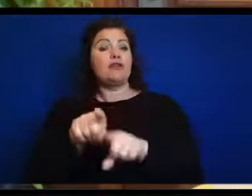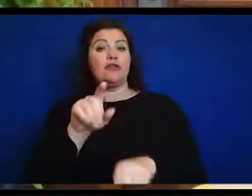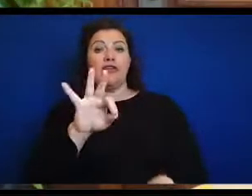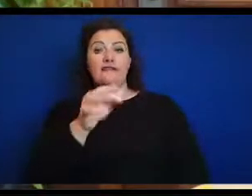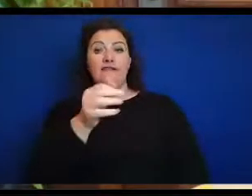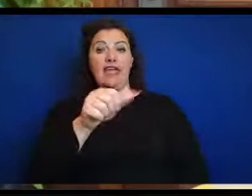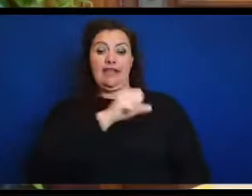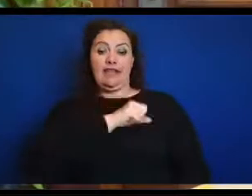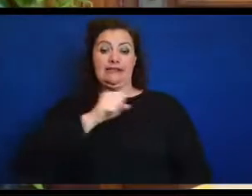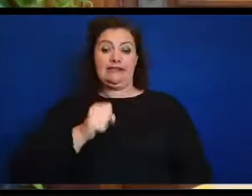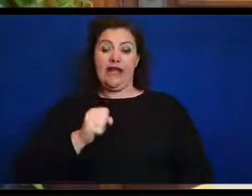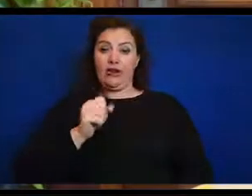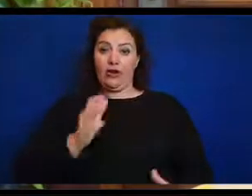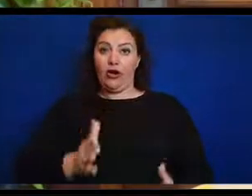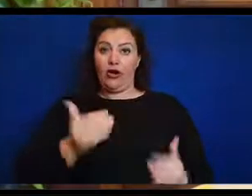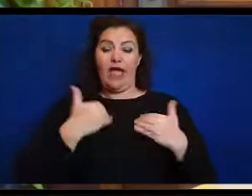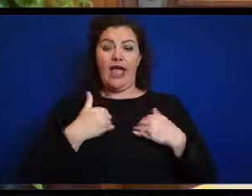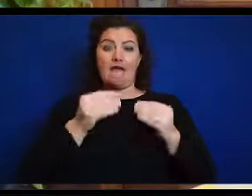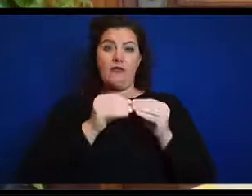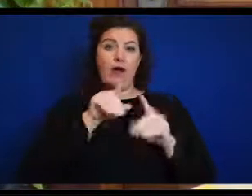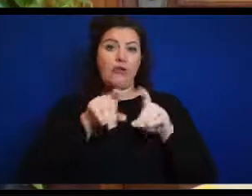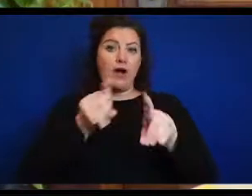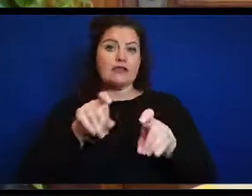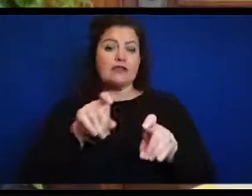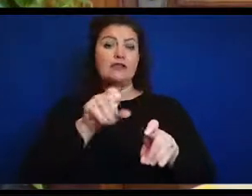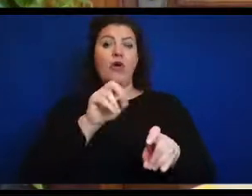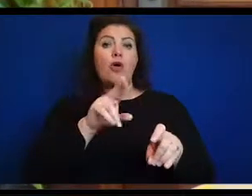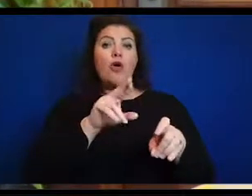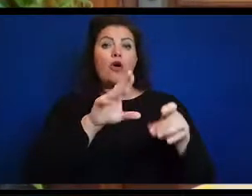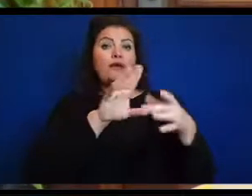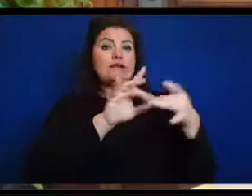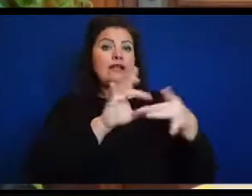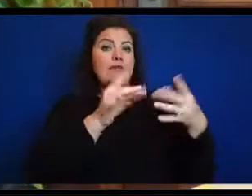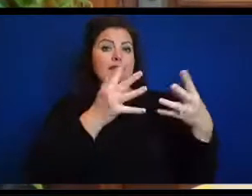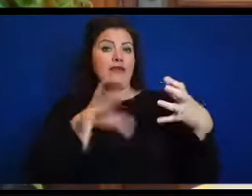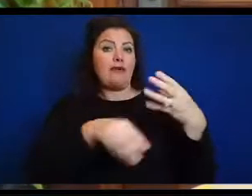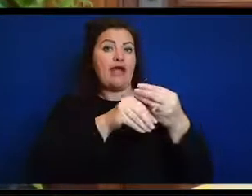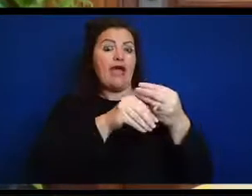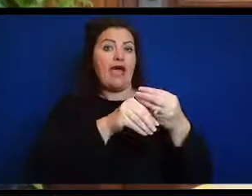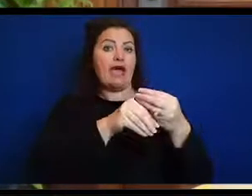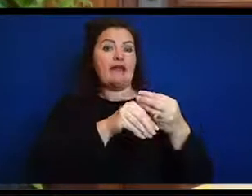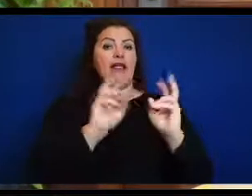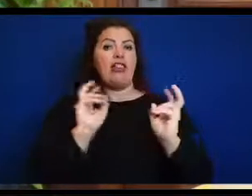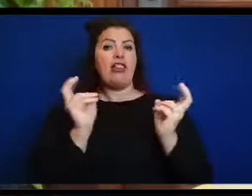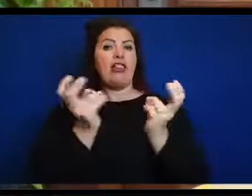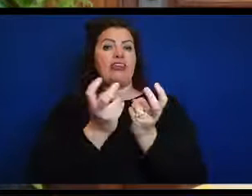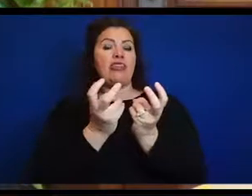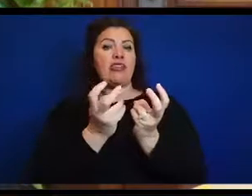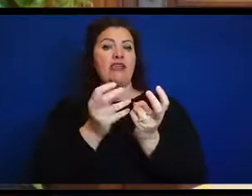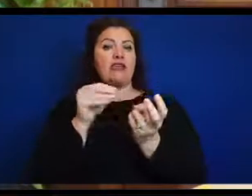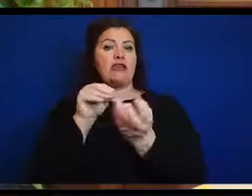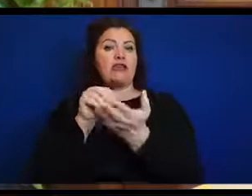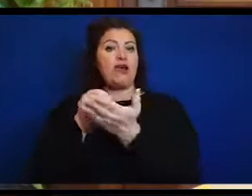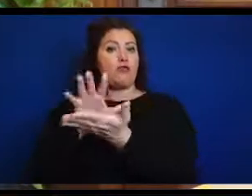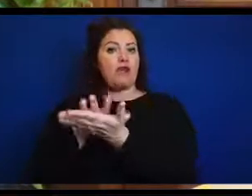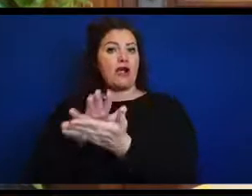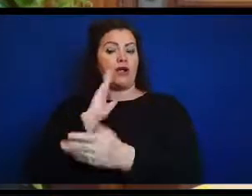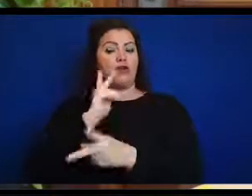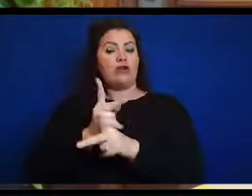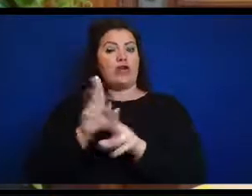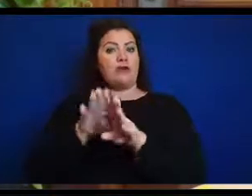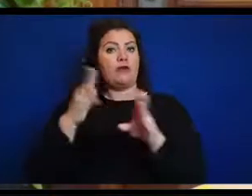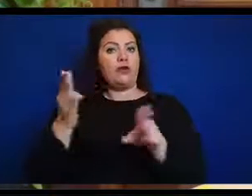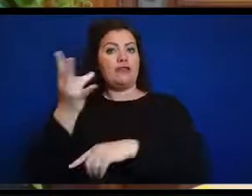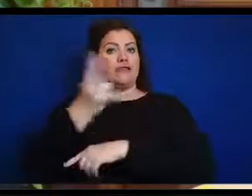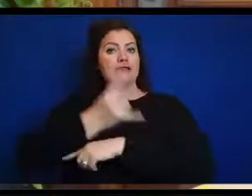for witnesses or statements to be added to the record, the hearing record will be kept open for 7